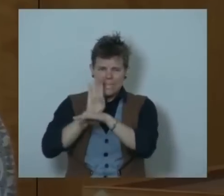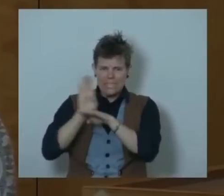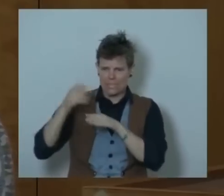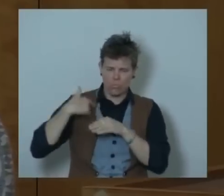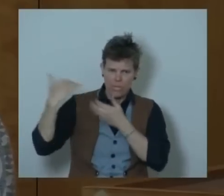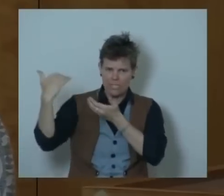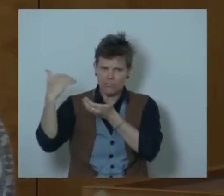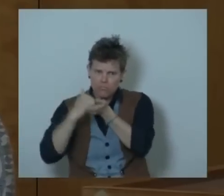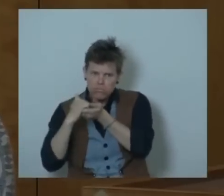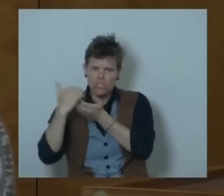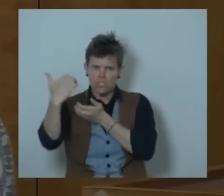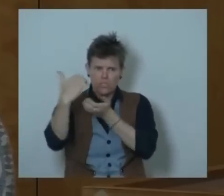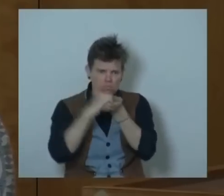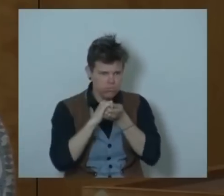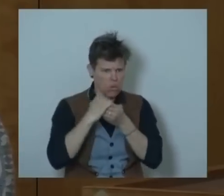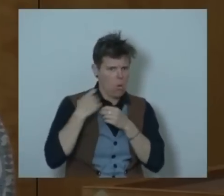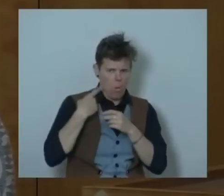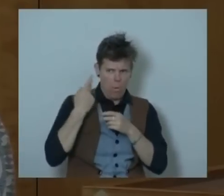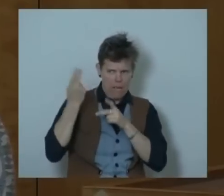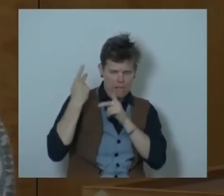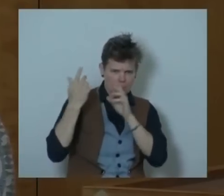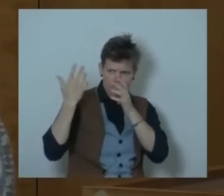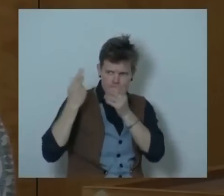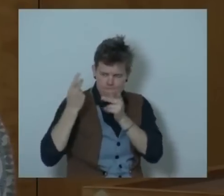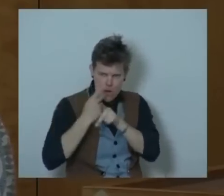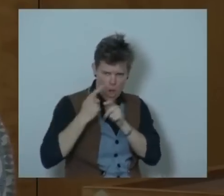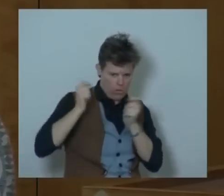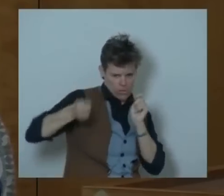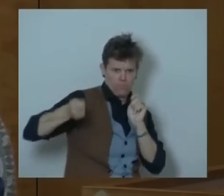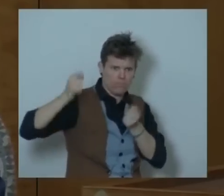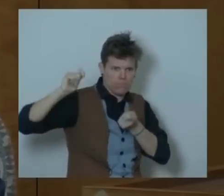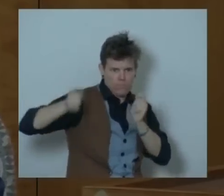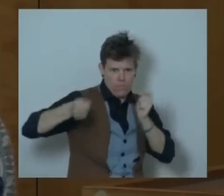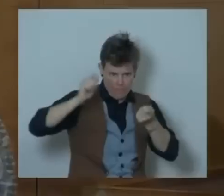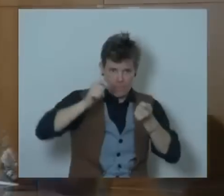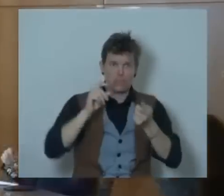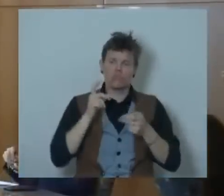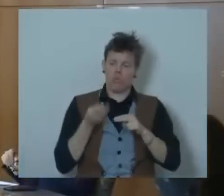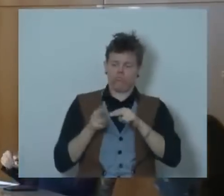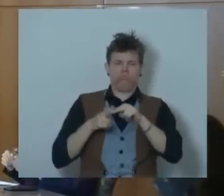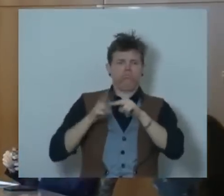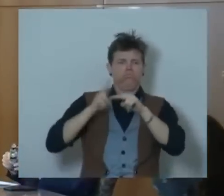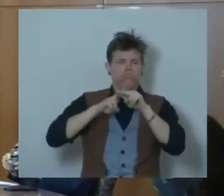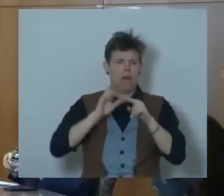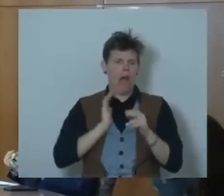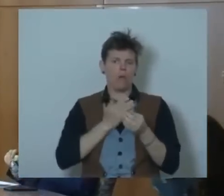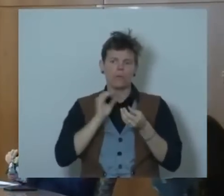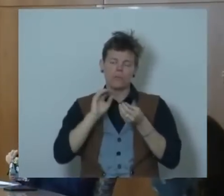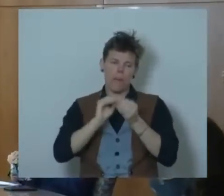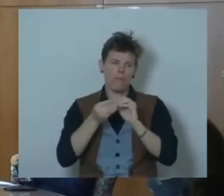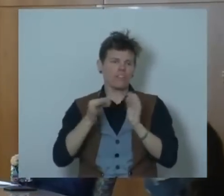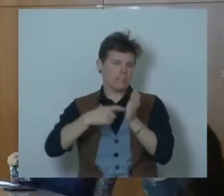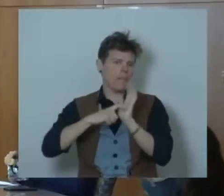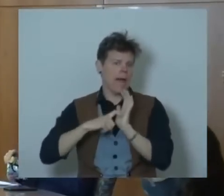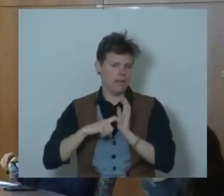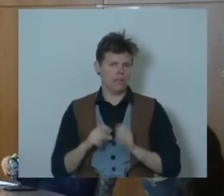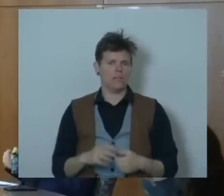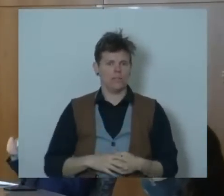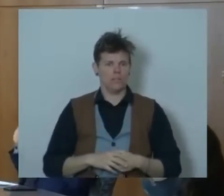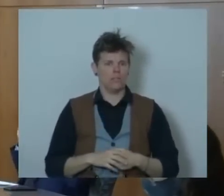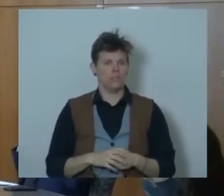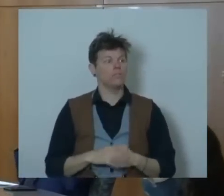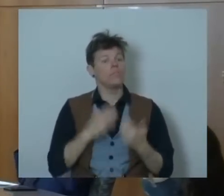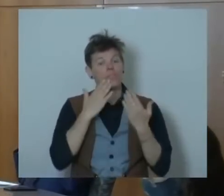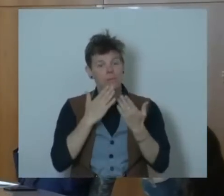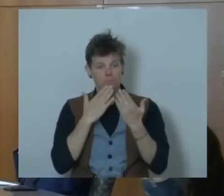reconfigure our work to meet an increased need among New Mexicans. Thank you, Governor and Secretary. Next, we're going to go